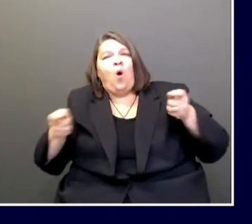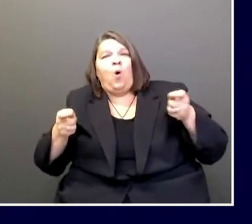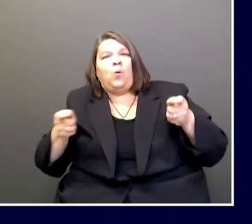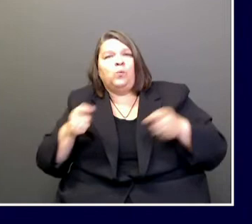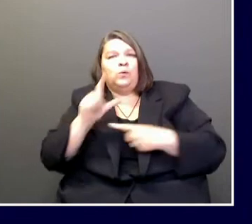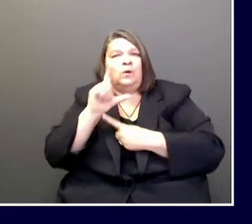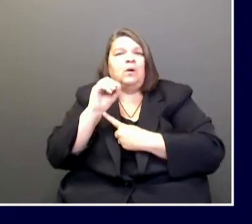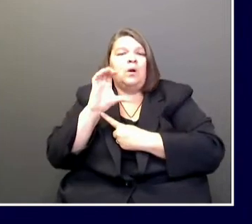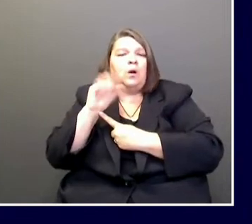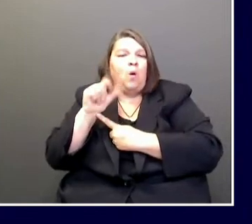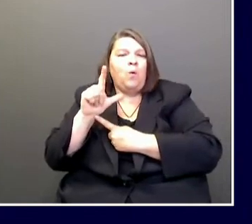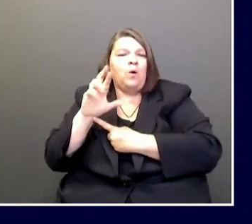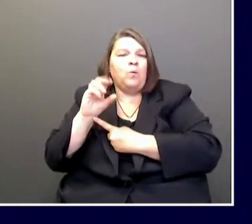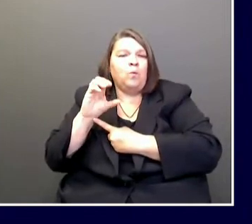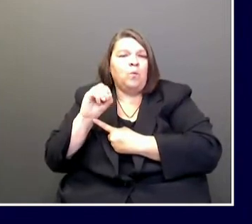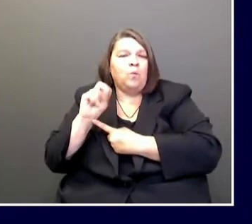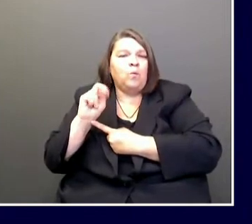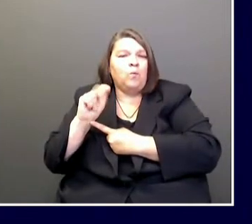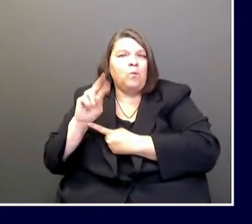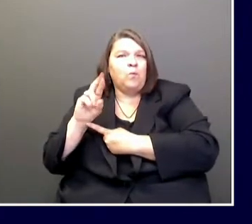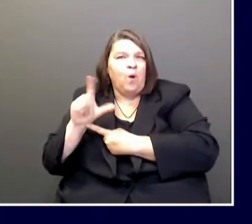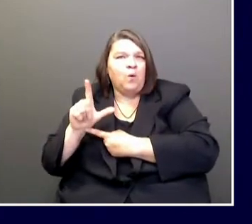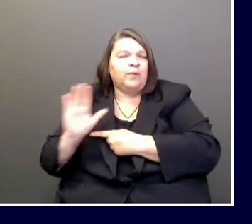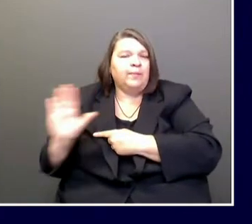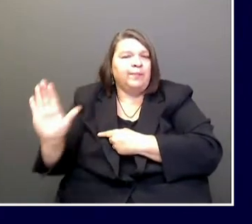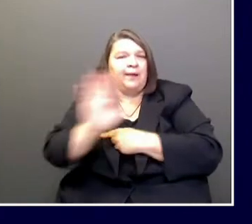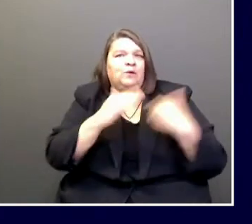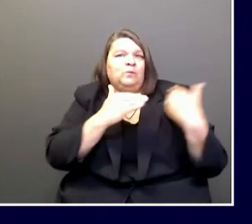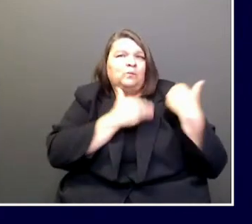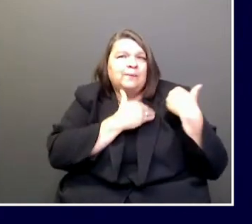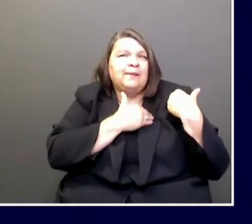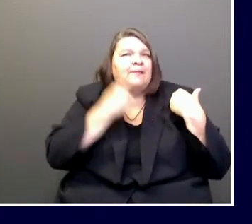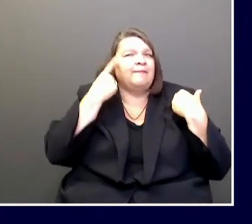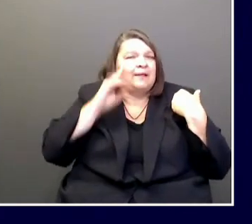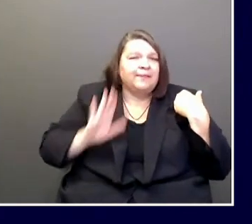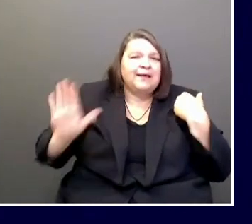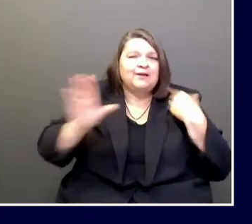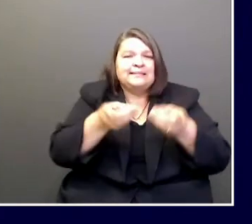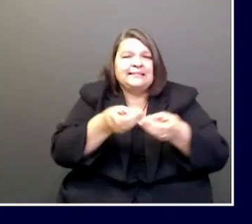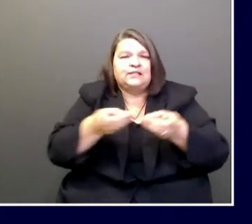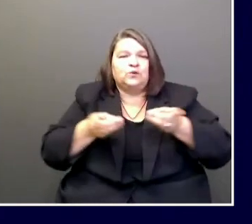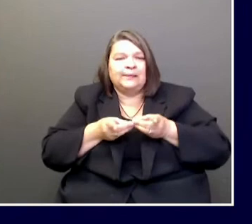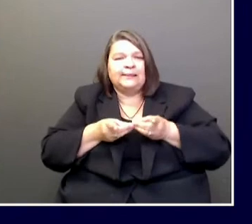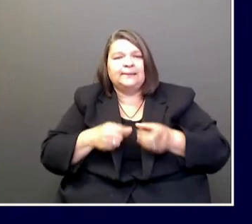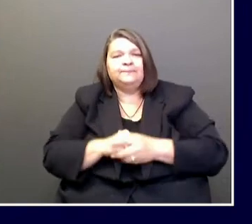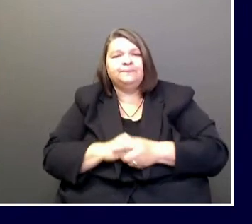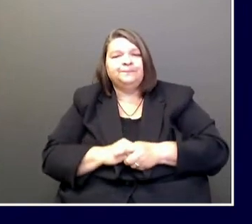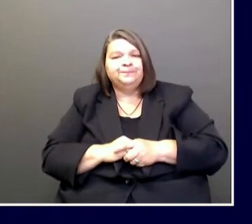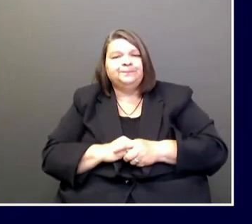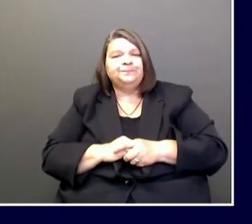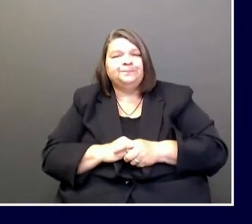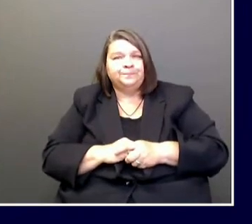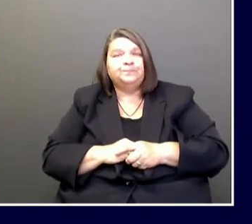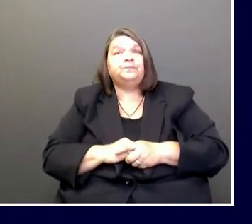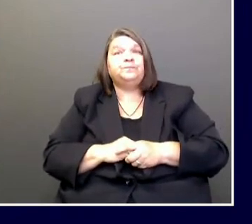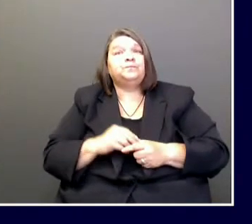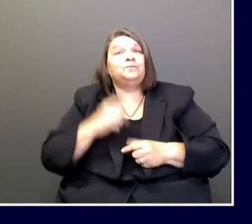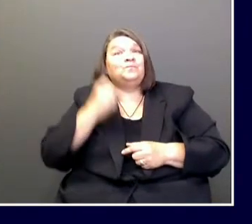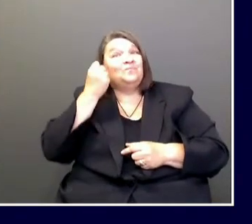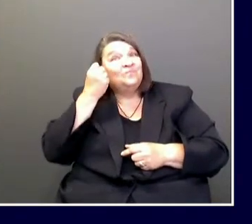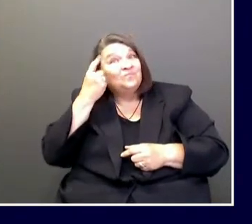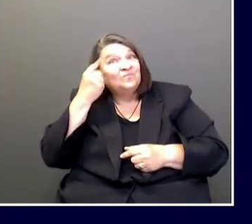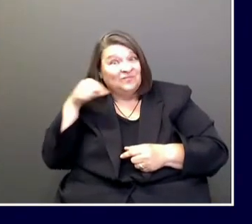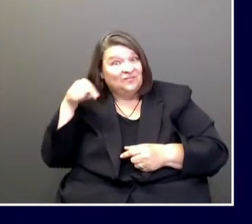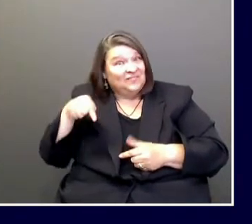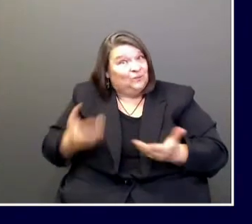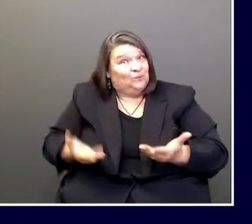Okay, thank you. Thanks, Blair. And by the by, Blair, not just as to schools are these recommendations, even as to